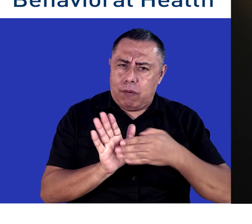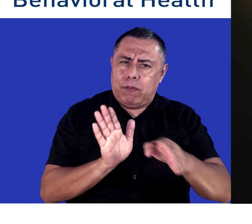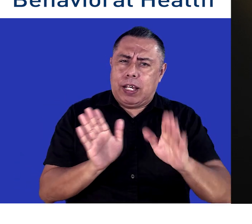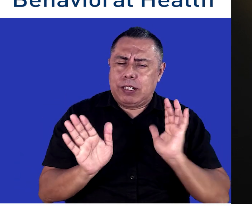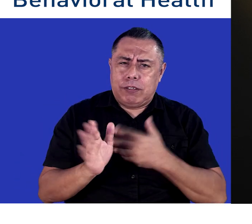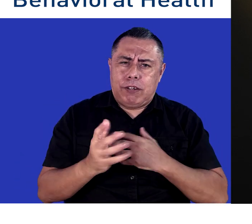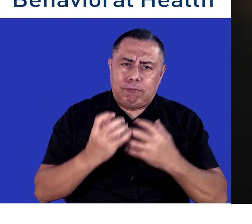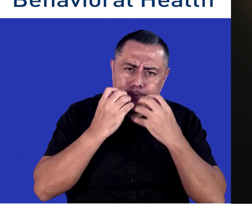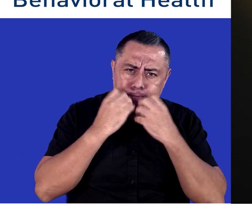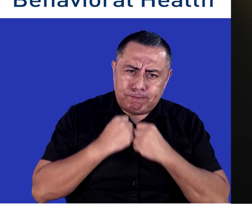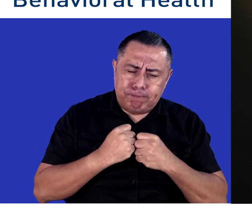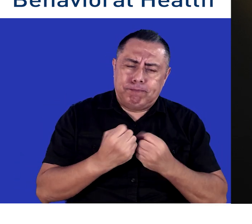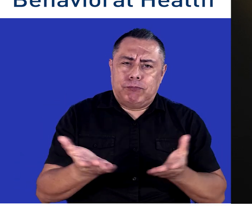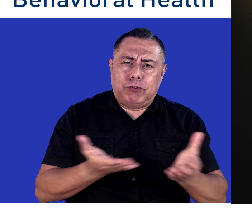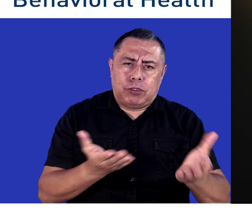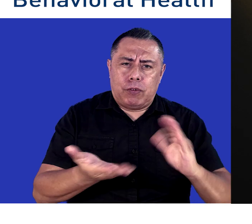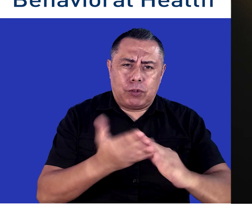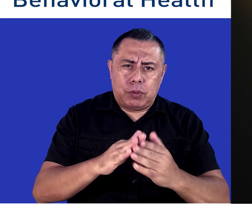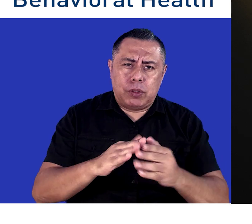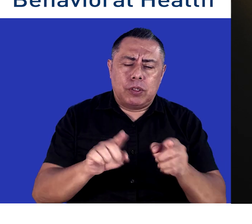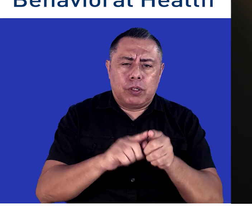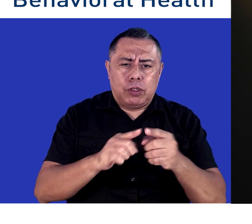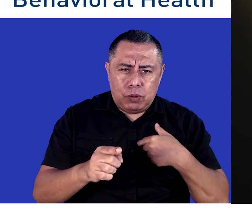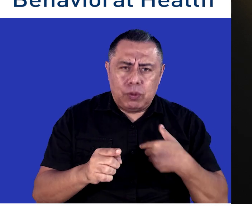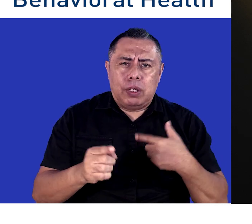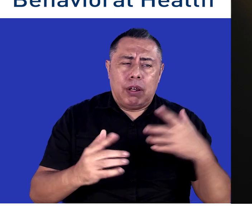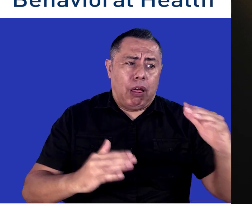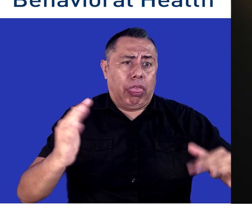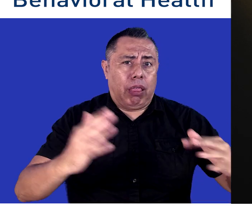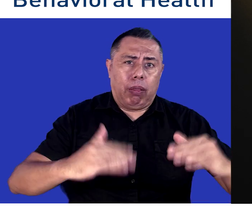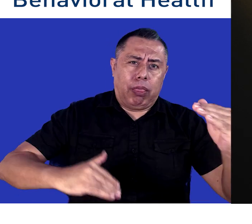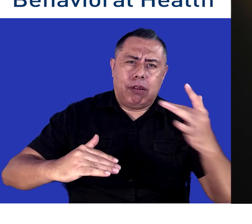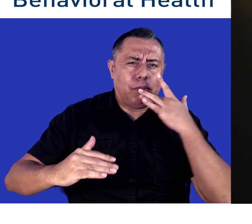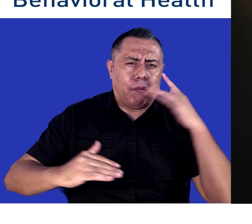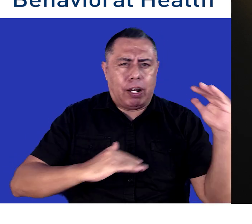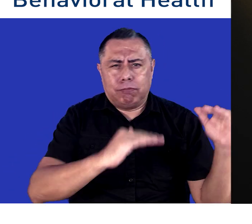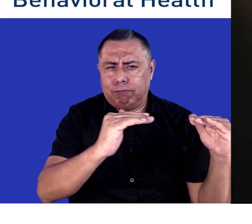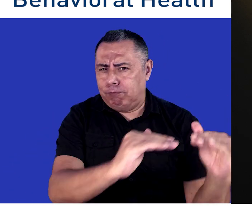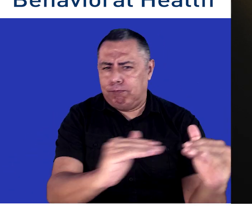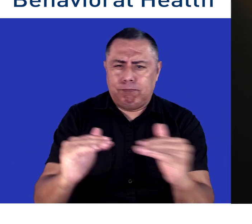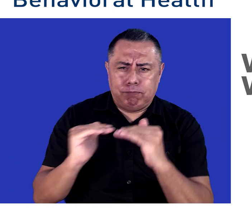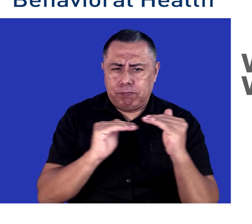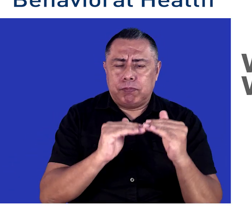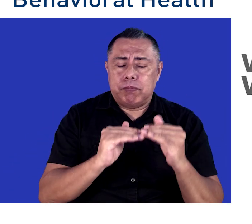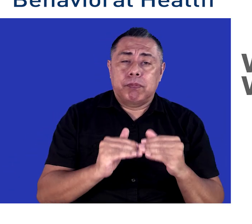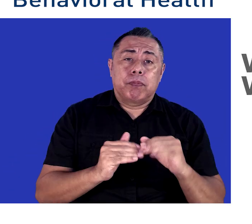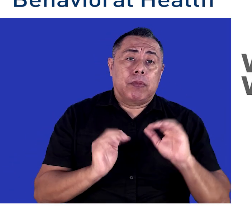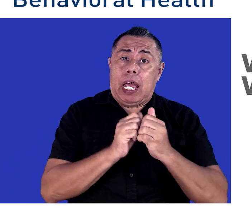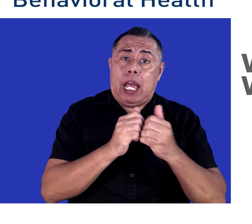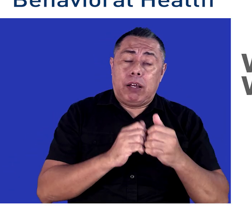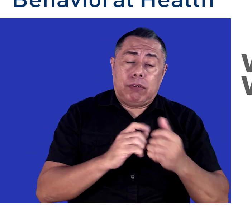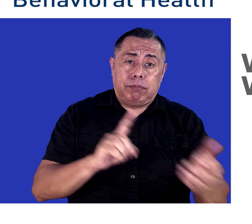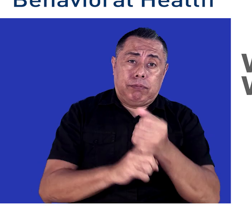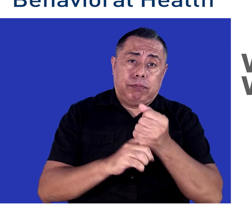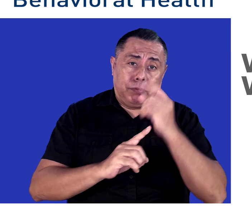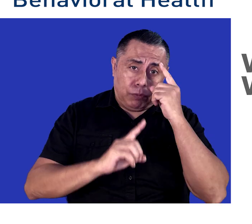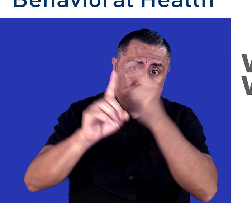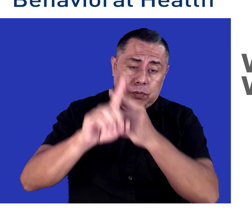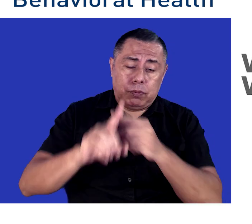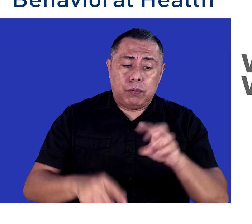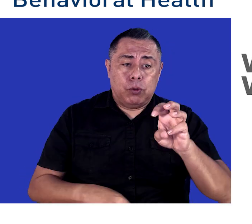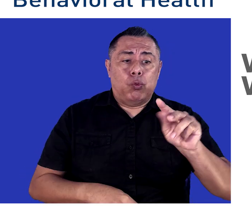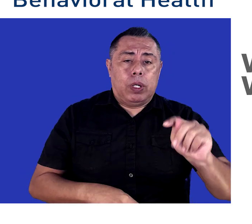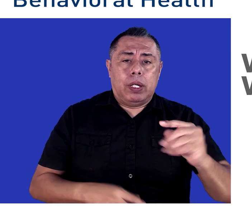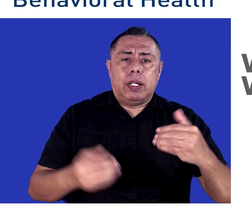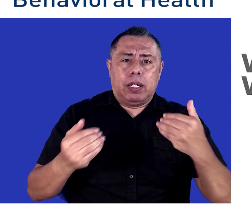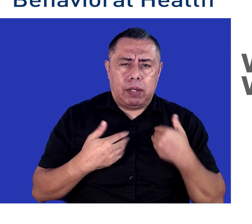unique communities, and we value reducing related service disparities. To achieve our mission, WET filters our vision through the lens of the